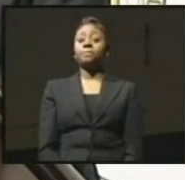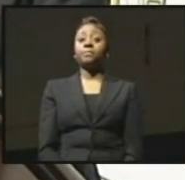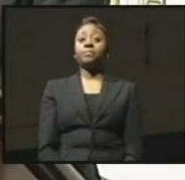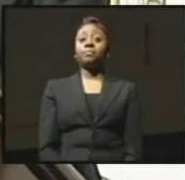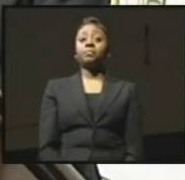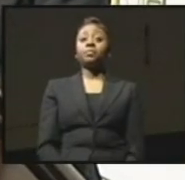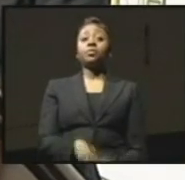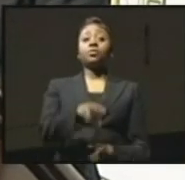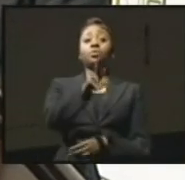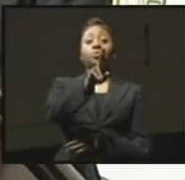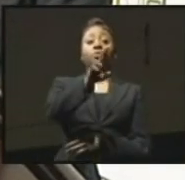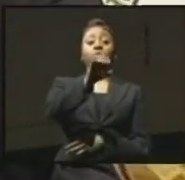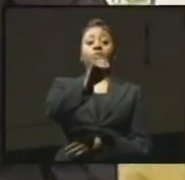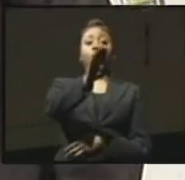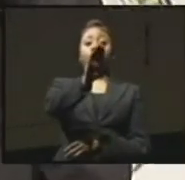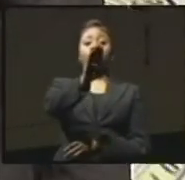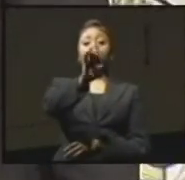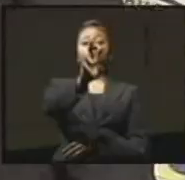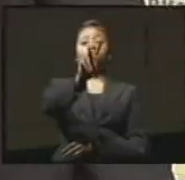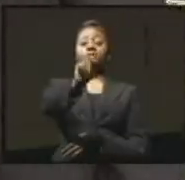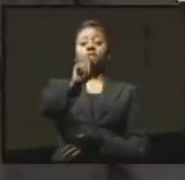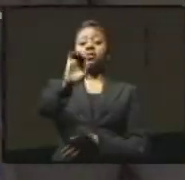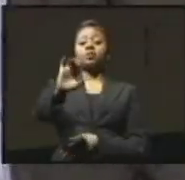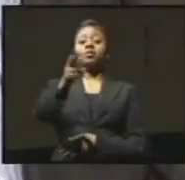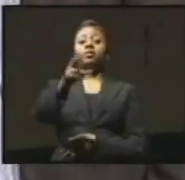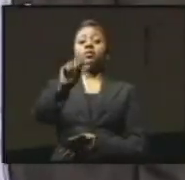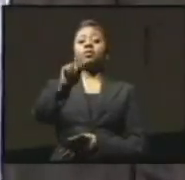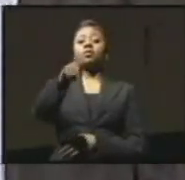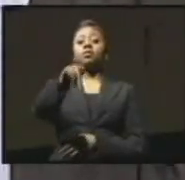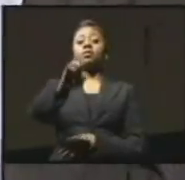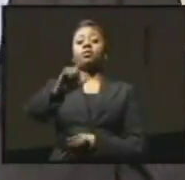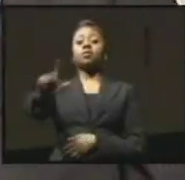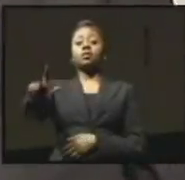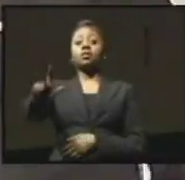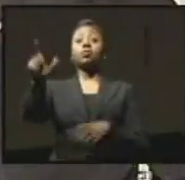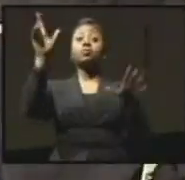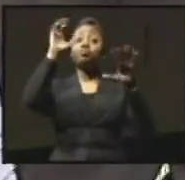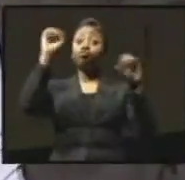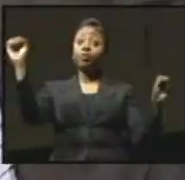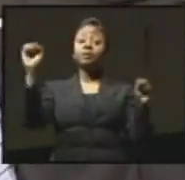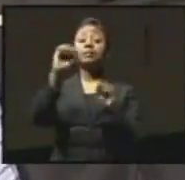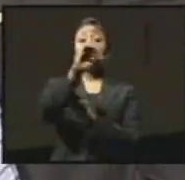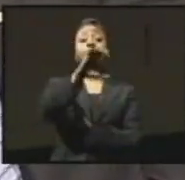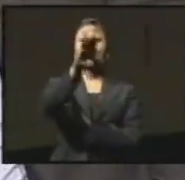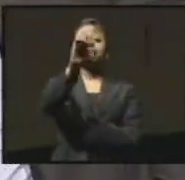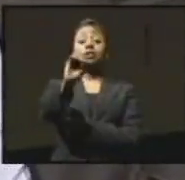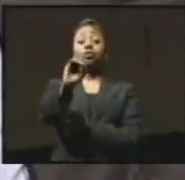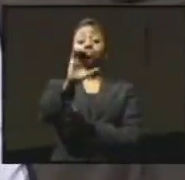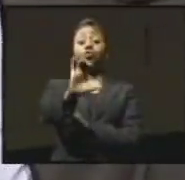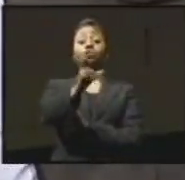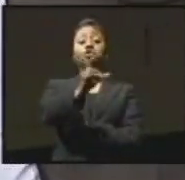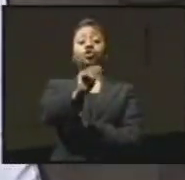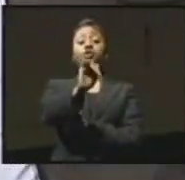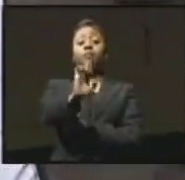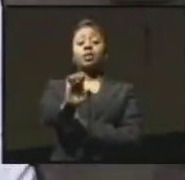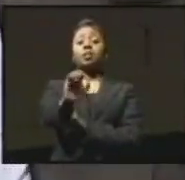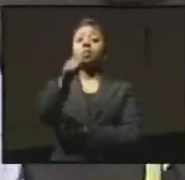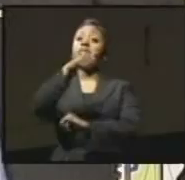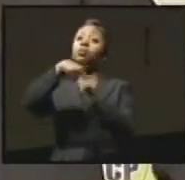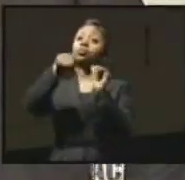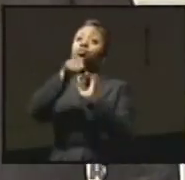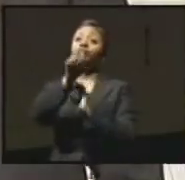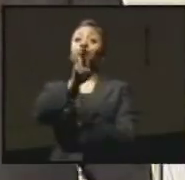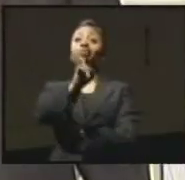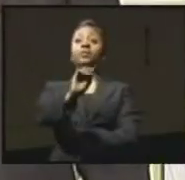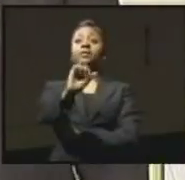Mr. Robert Chappell, President and CEO, Chappell and Associates 2010 Fight for